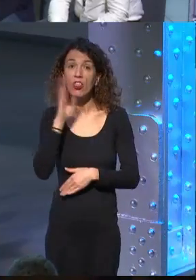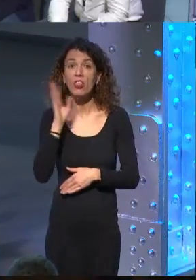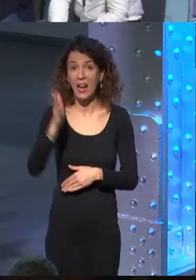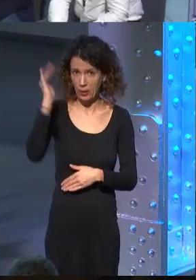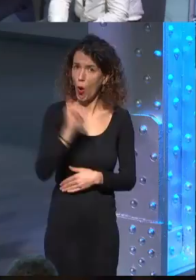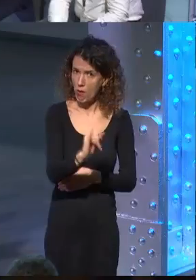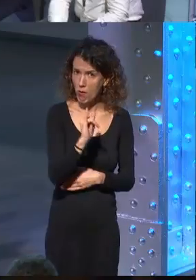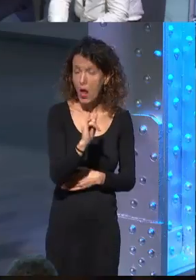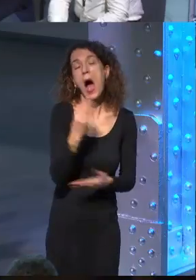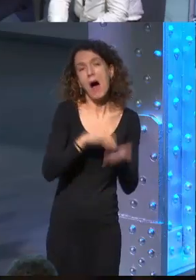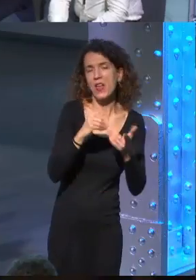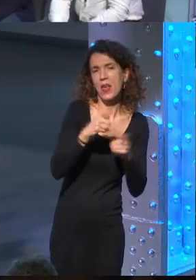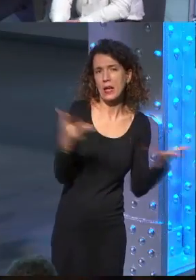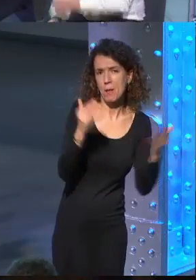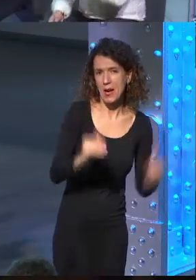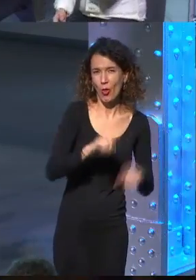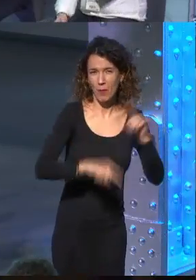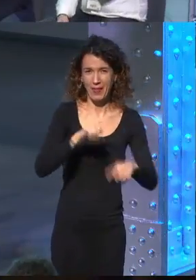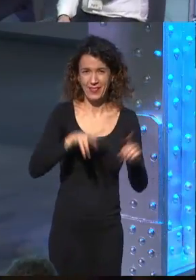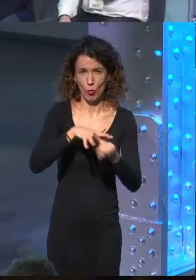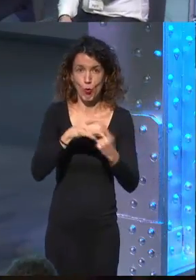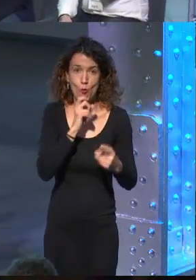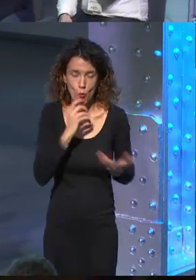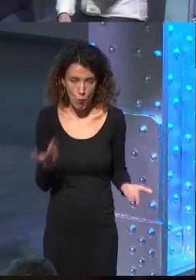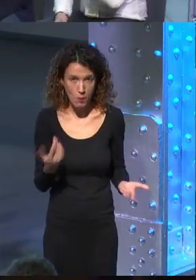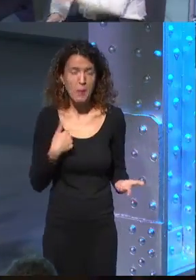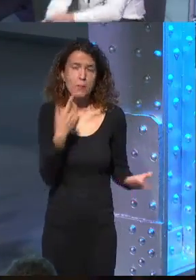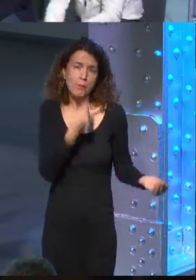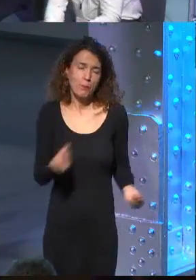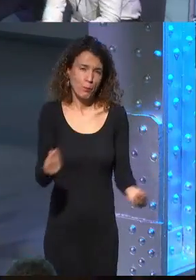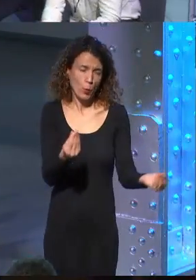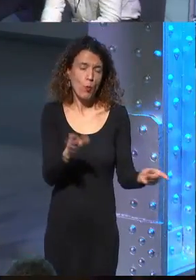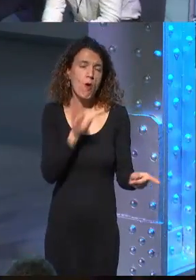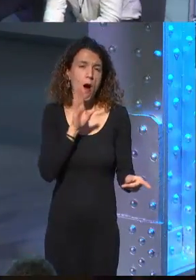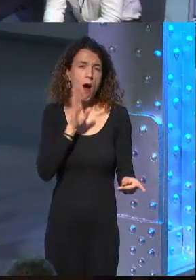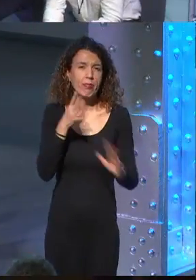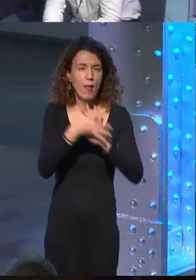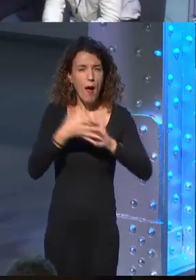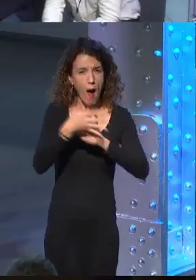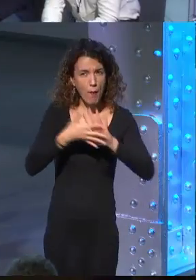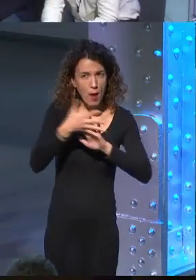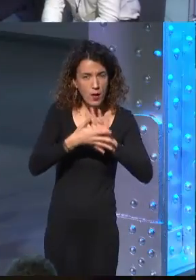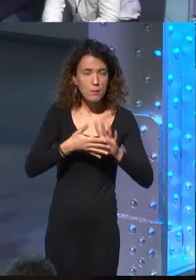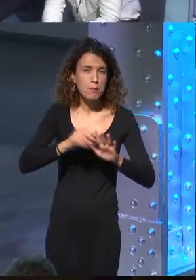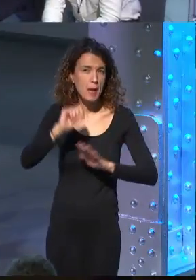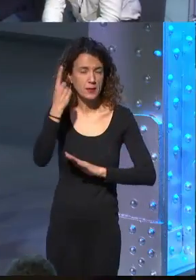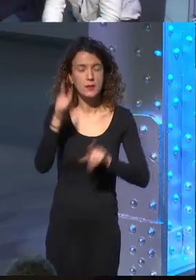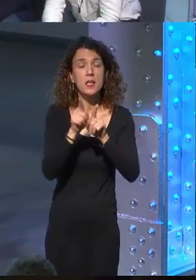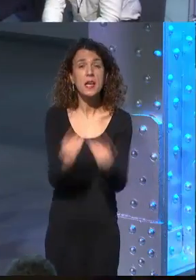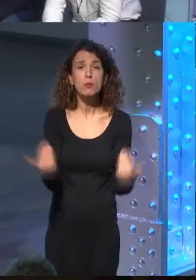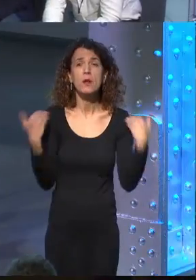screen, nothing happens. Sometimes it's a criminal offense, but others it's not. But I was speaking